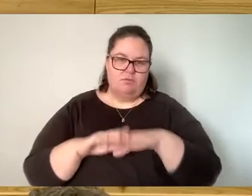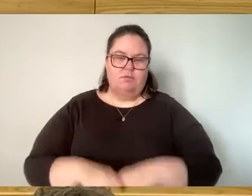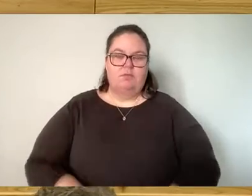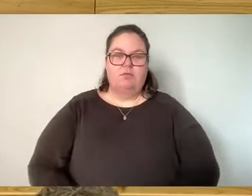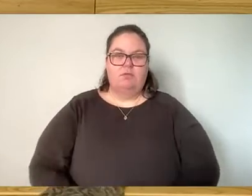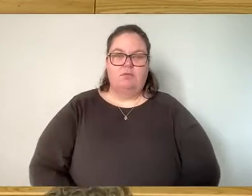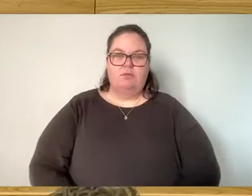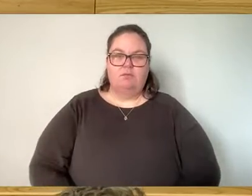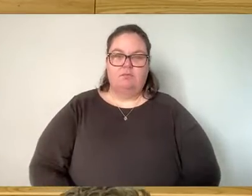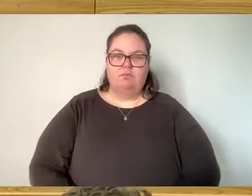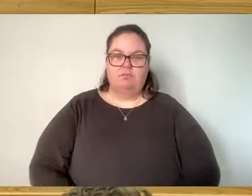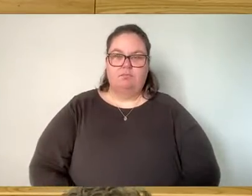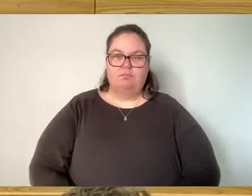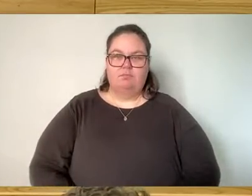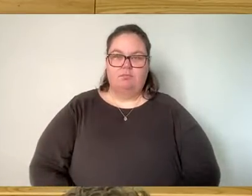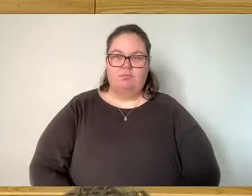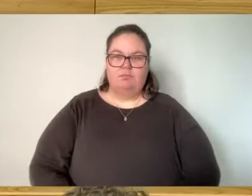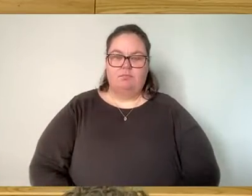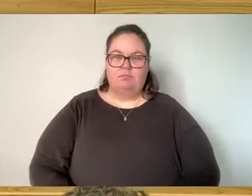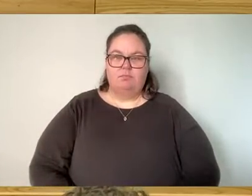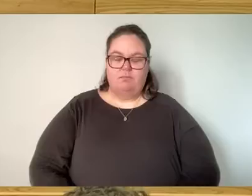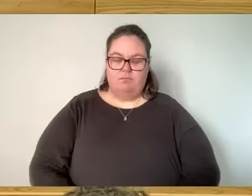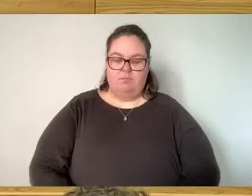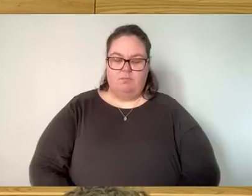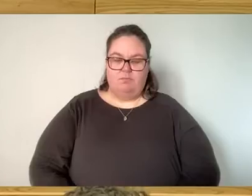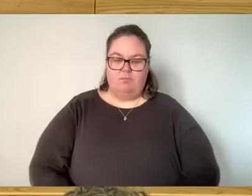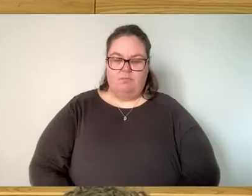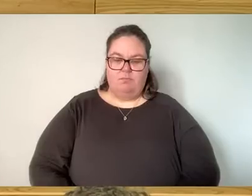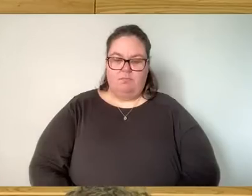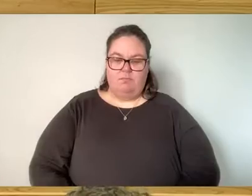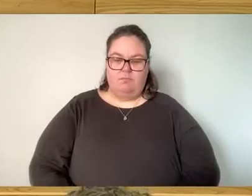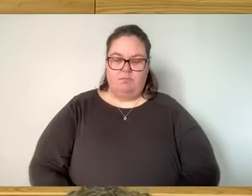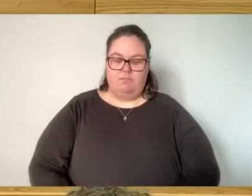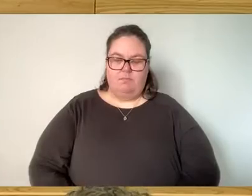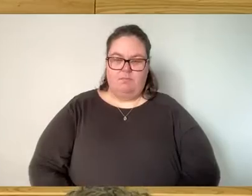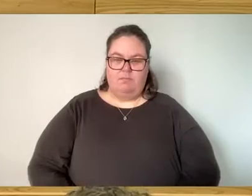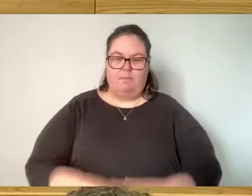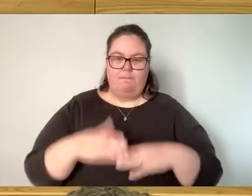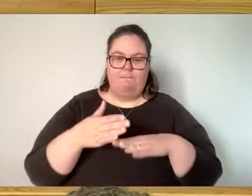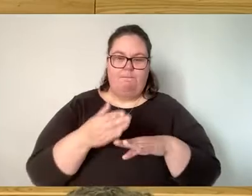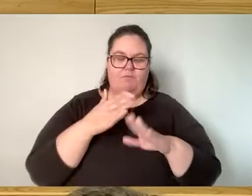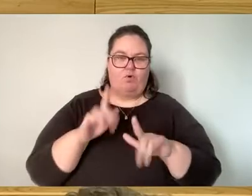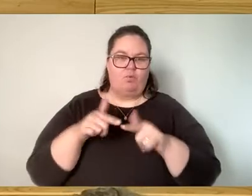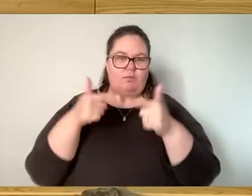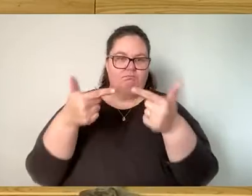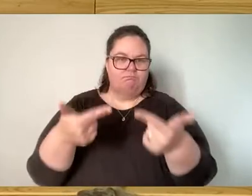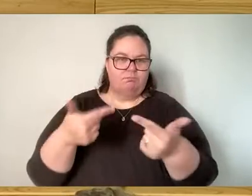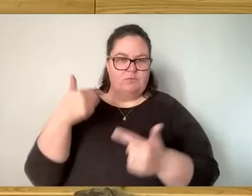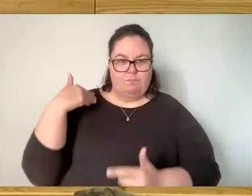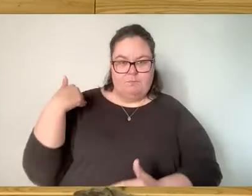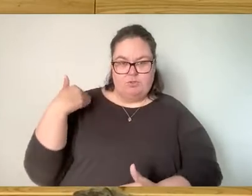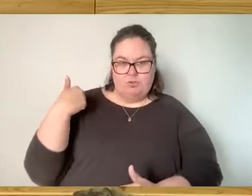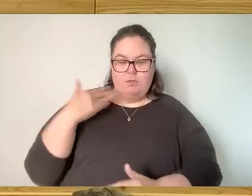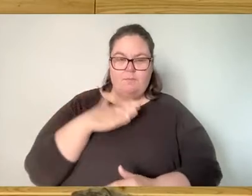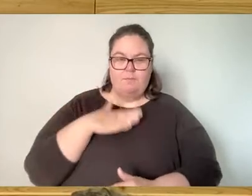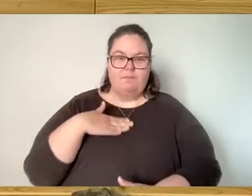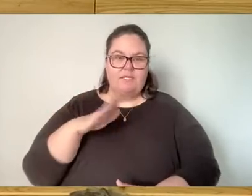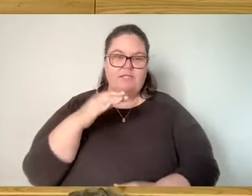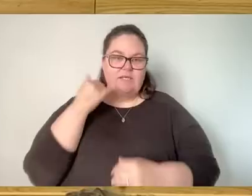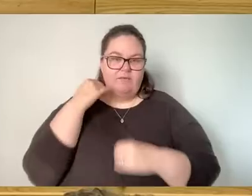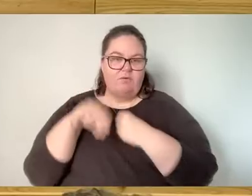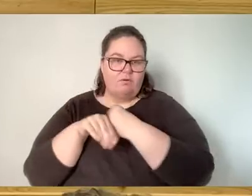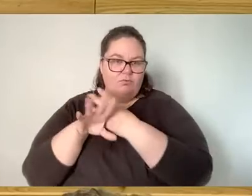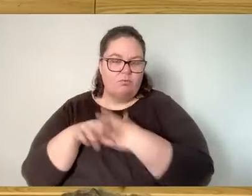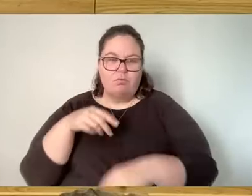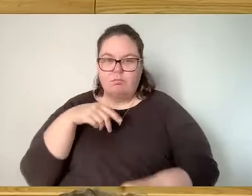ministre. Before leaving the mic to the minister, please ensure that you deactivate your mics. I would like